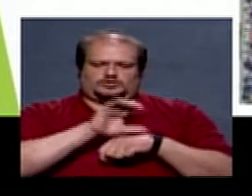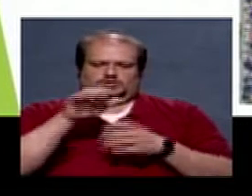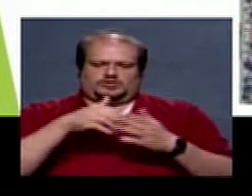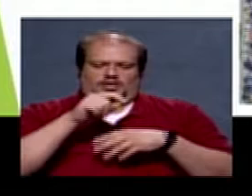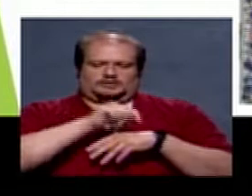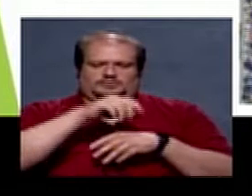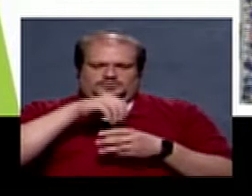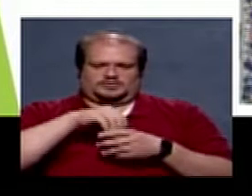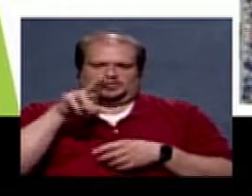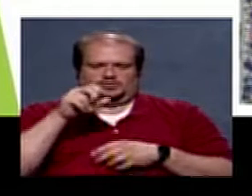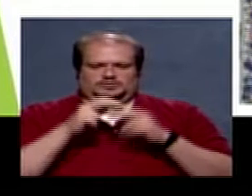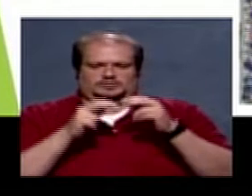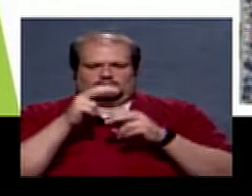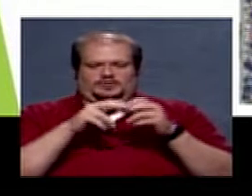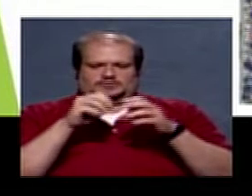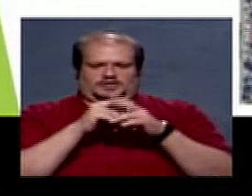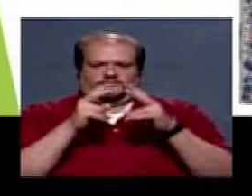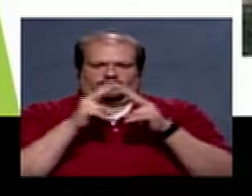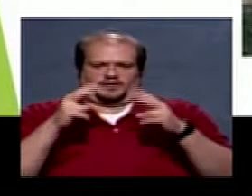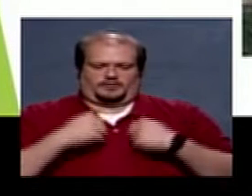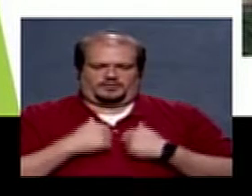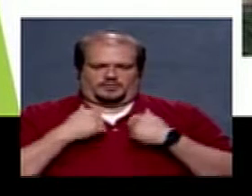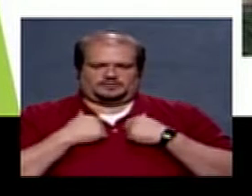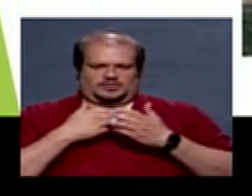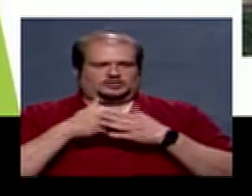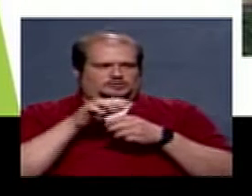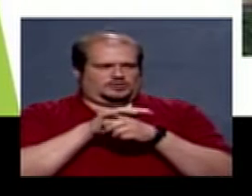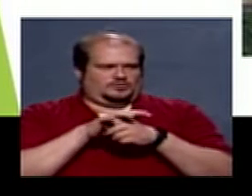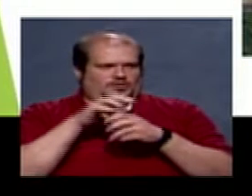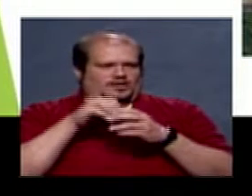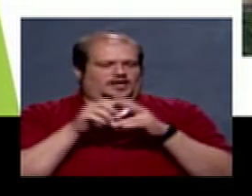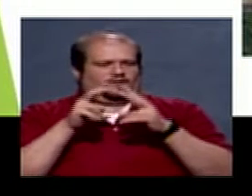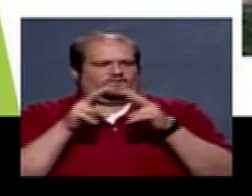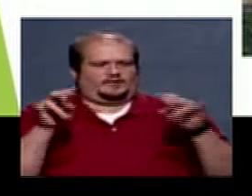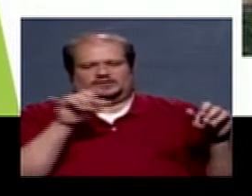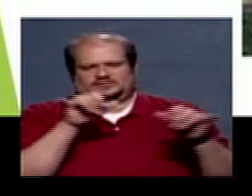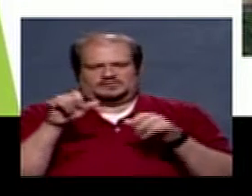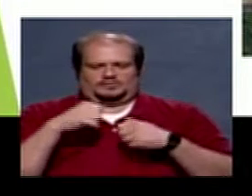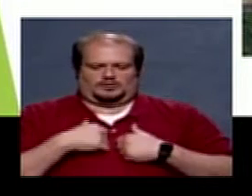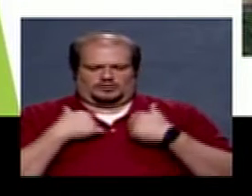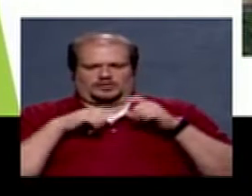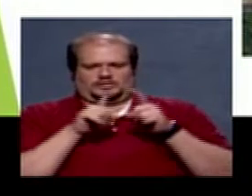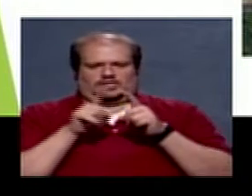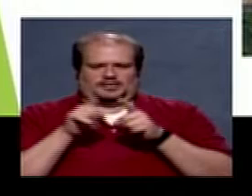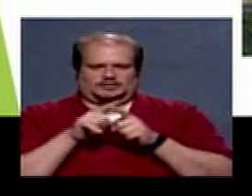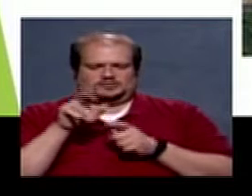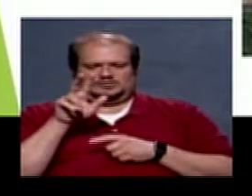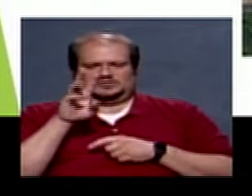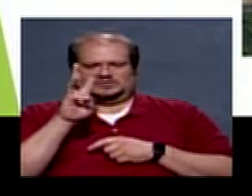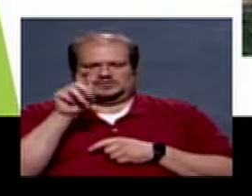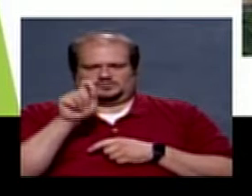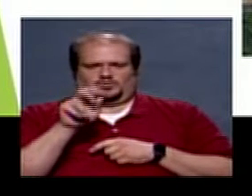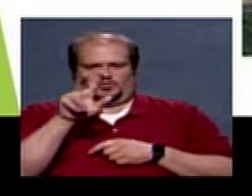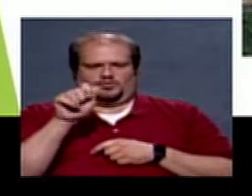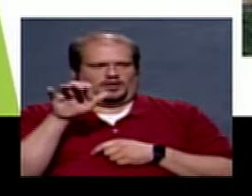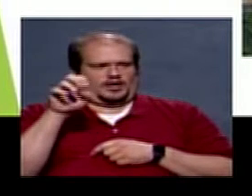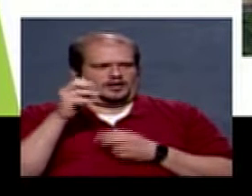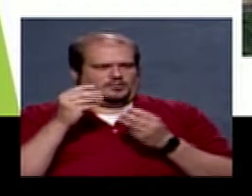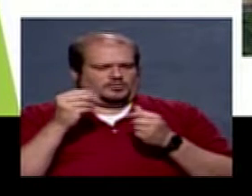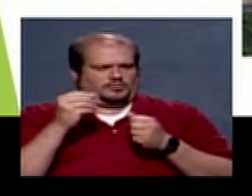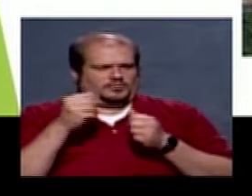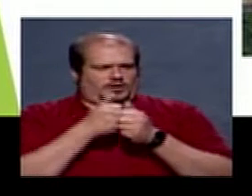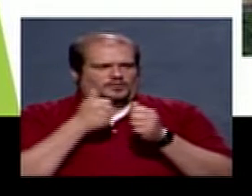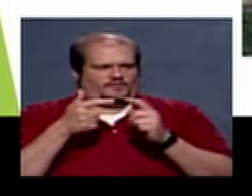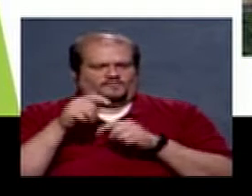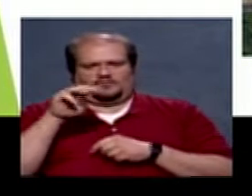in the U.S. are built in very residential neighborhoods, and in a very similar location as this 6.3-acre property, away